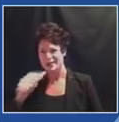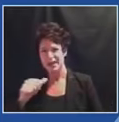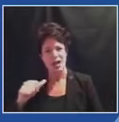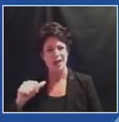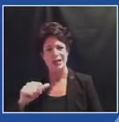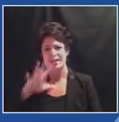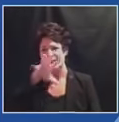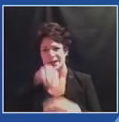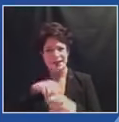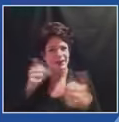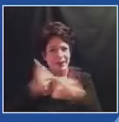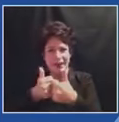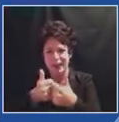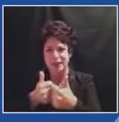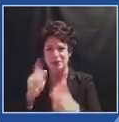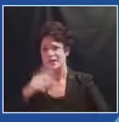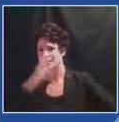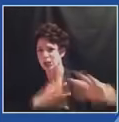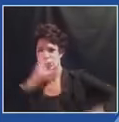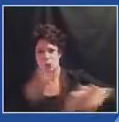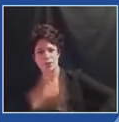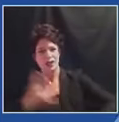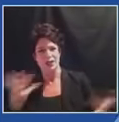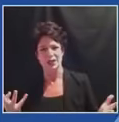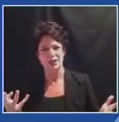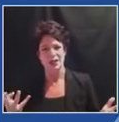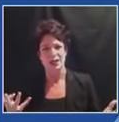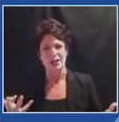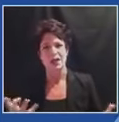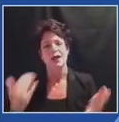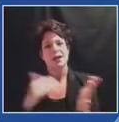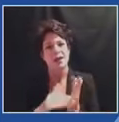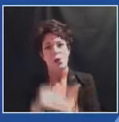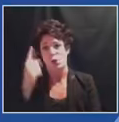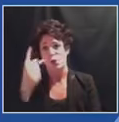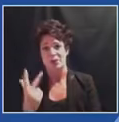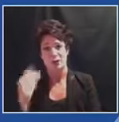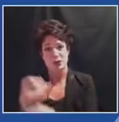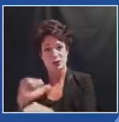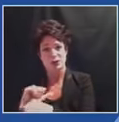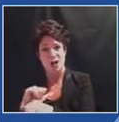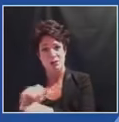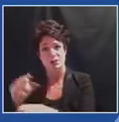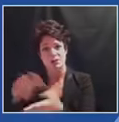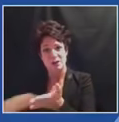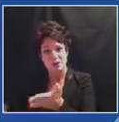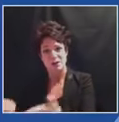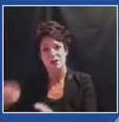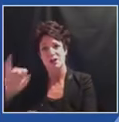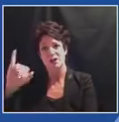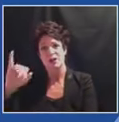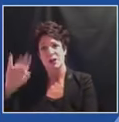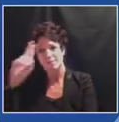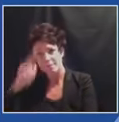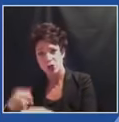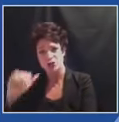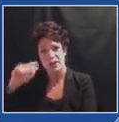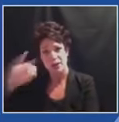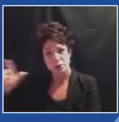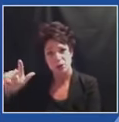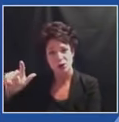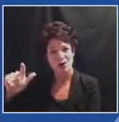50-yard line. Only one-third of the jobs that were lost in March and April have now come back. And most of those